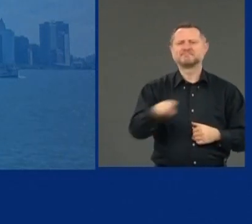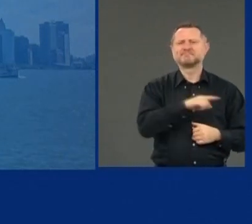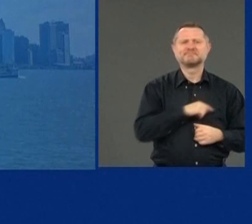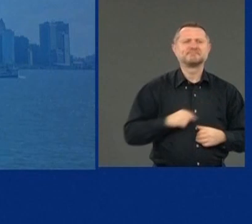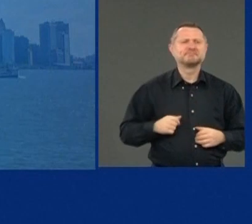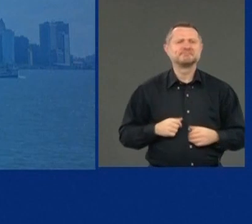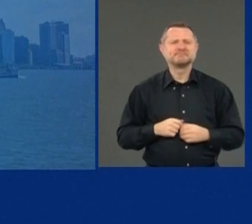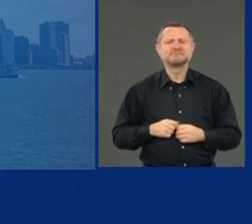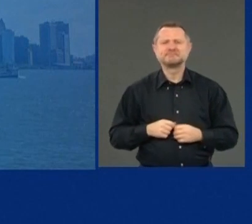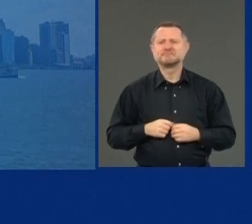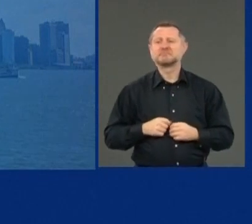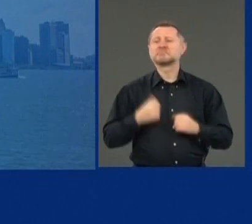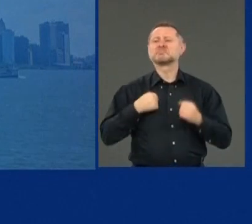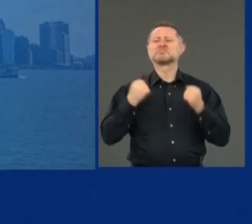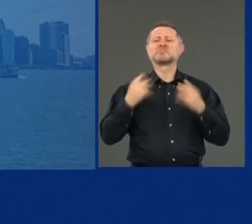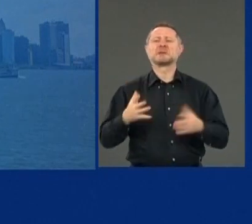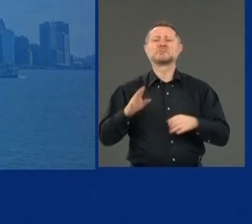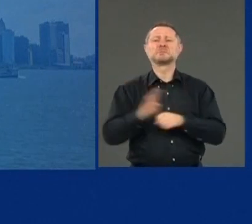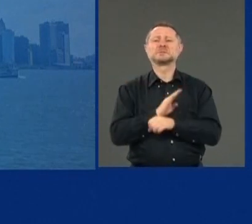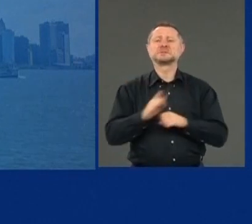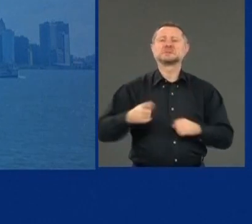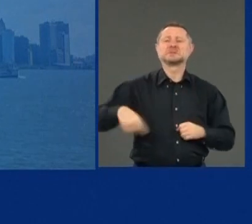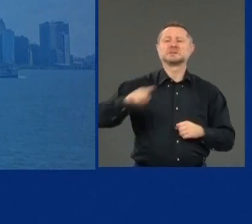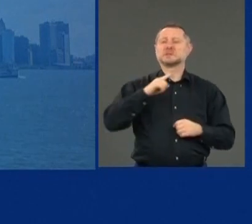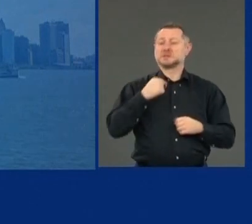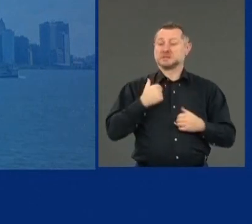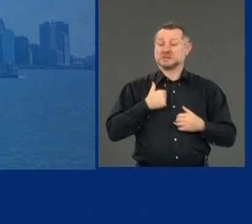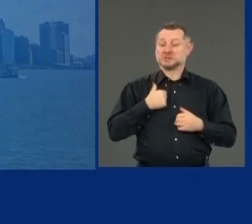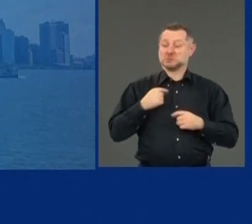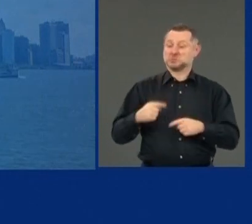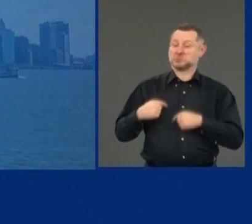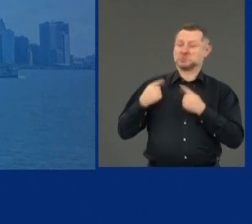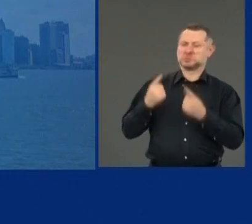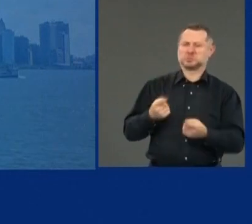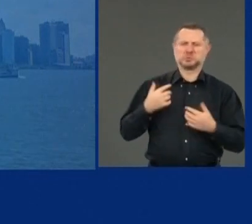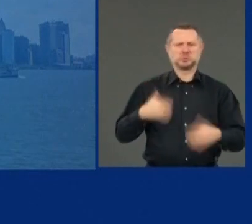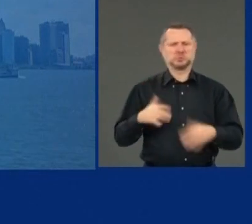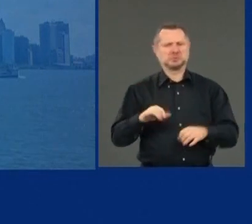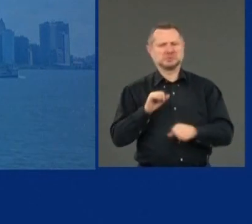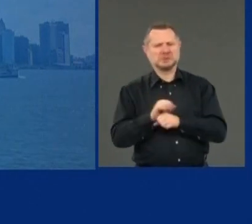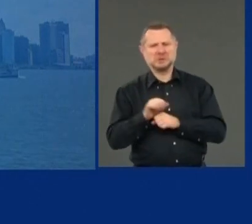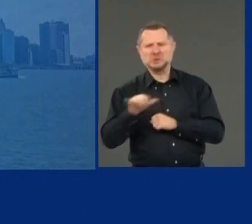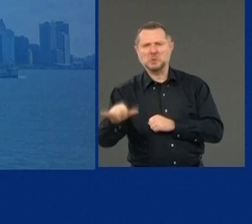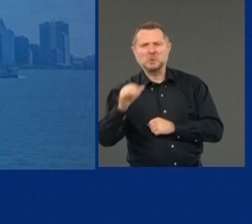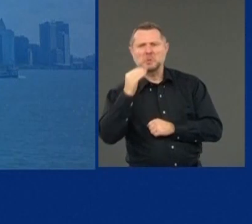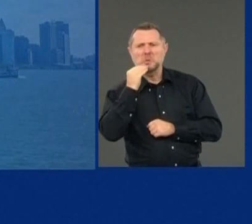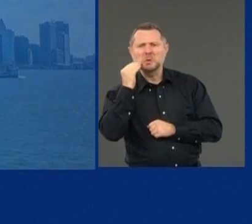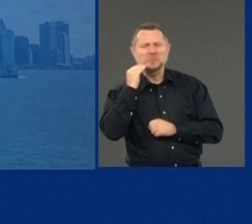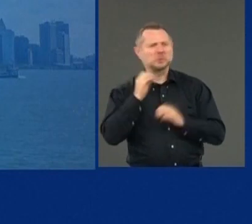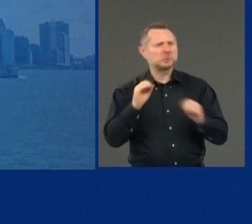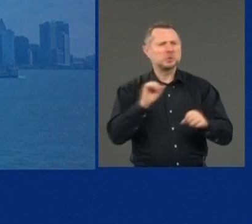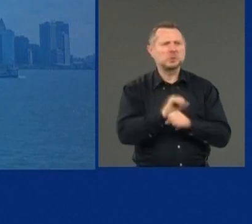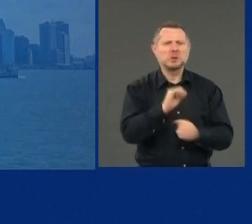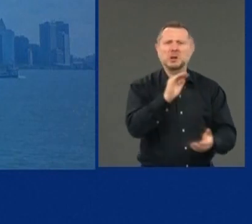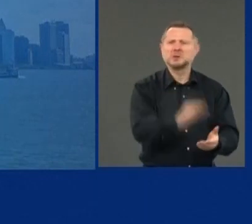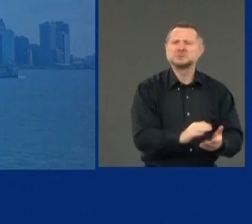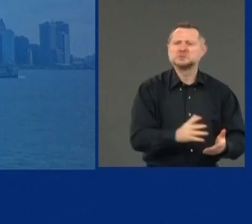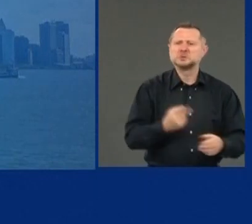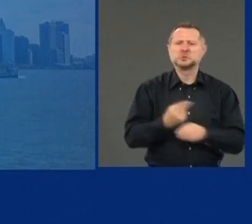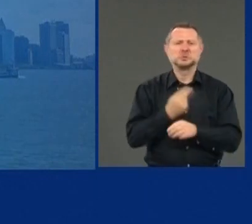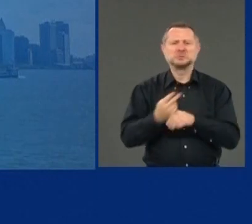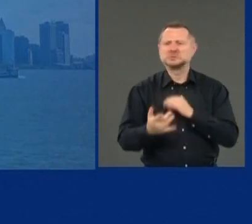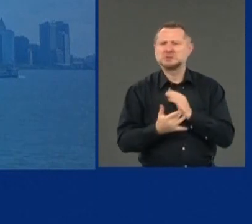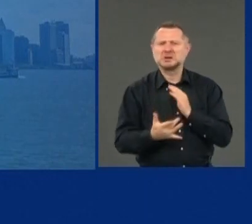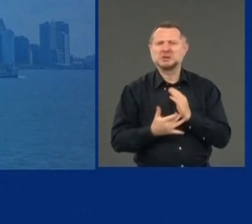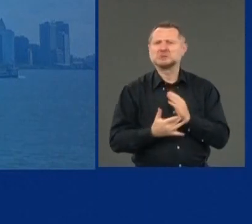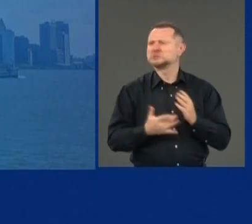Many businesses will have gone through this period where workers were at home, they had fewer workers, they used more technology, and they're